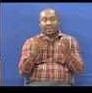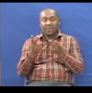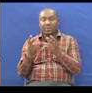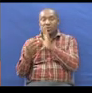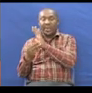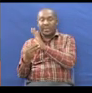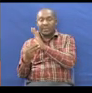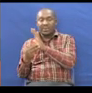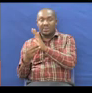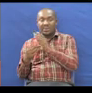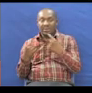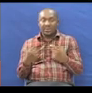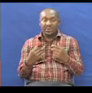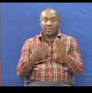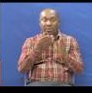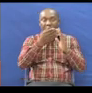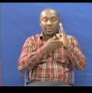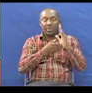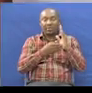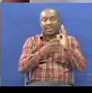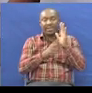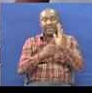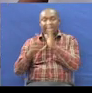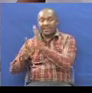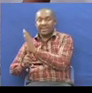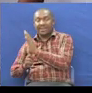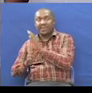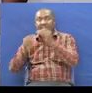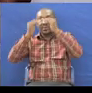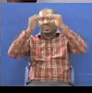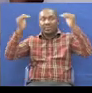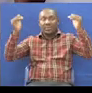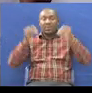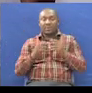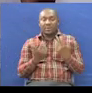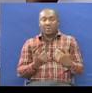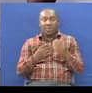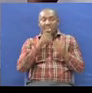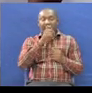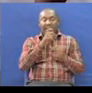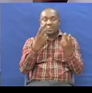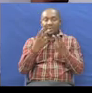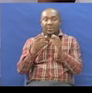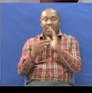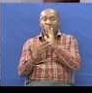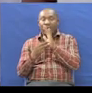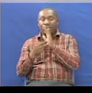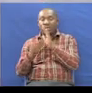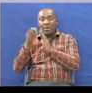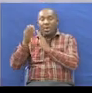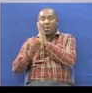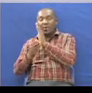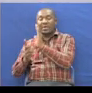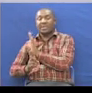6 throughout, you'll have here by 6 and here by 6. So x is equal to 80 over